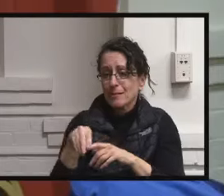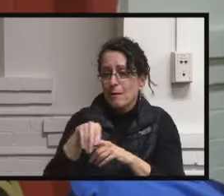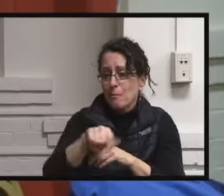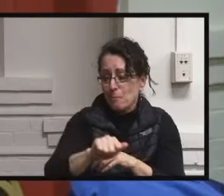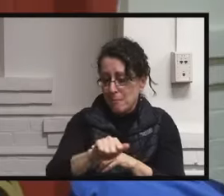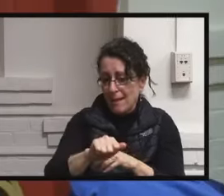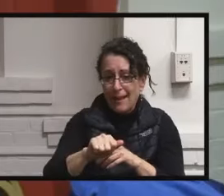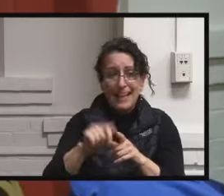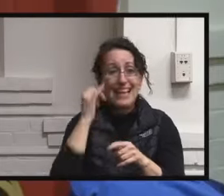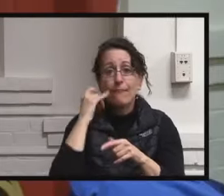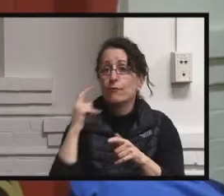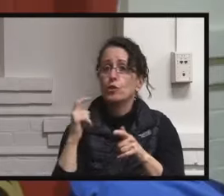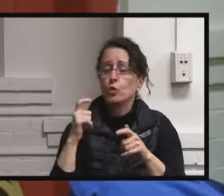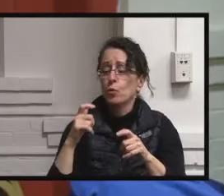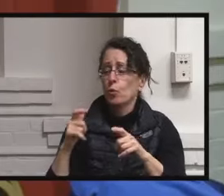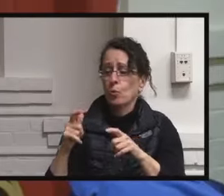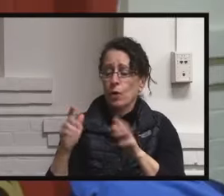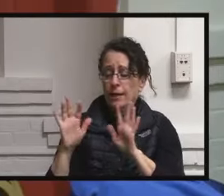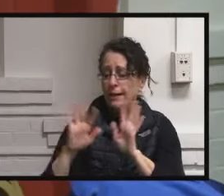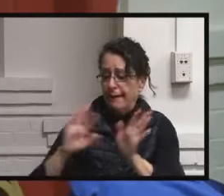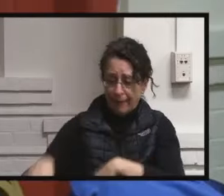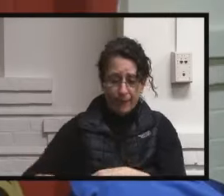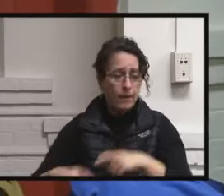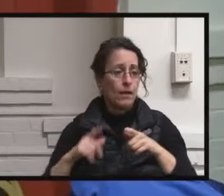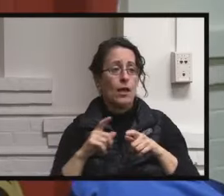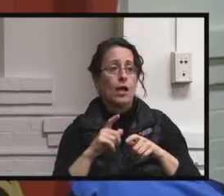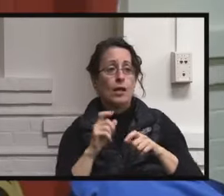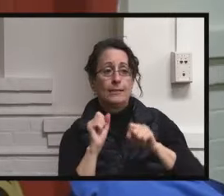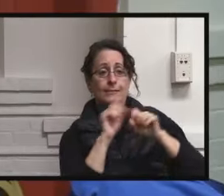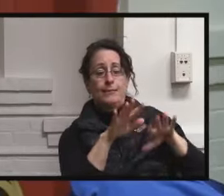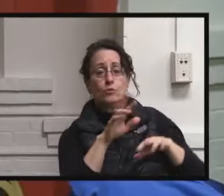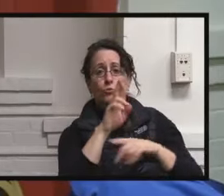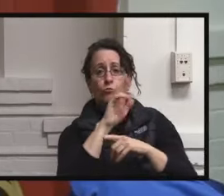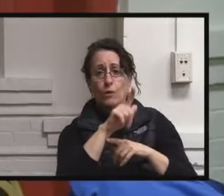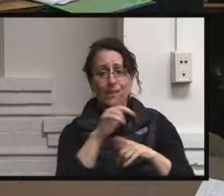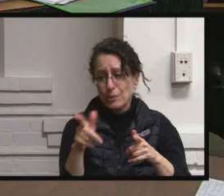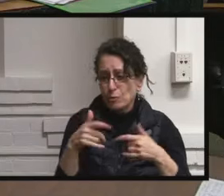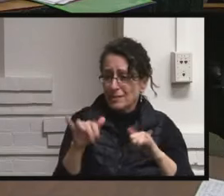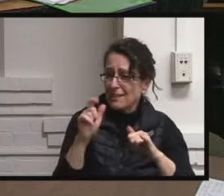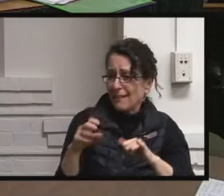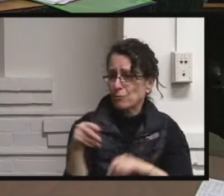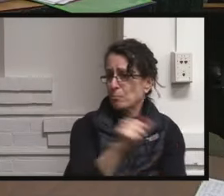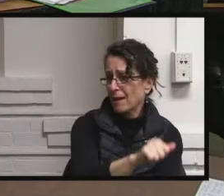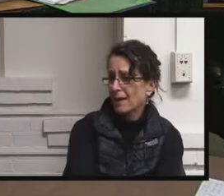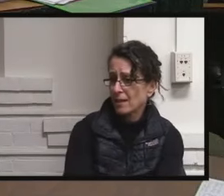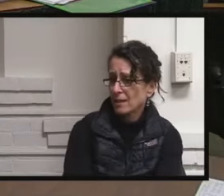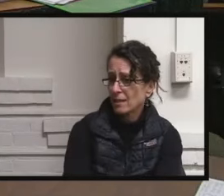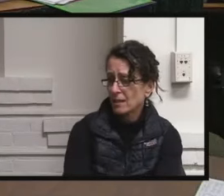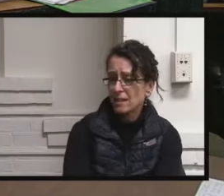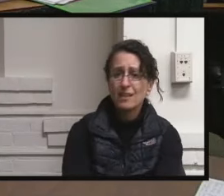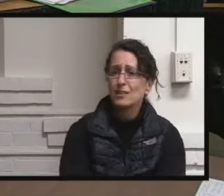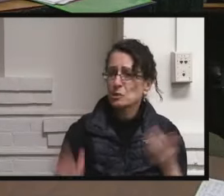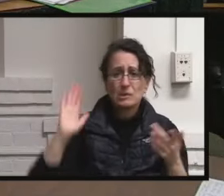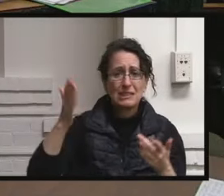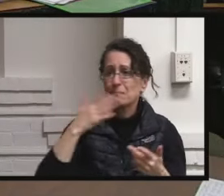material to Rutland and processing that material in Rutland. So then it still makes sense to have a no MRF. Right.